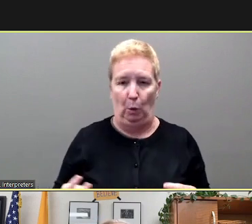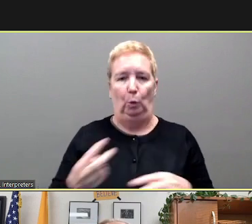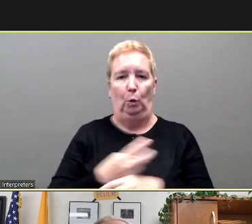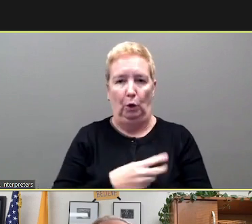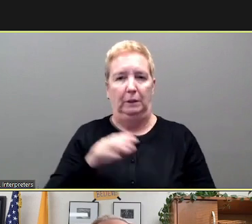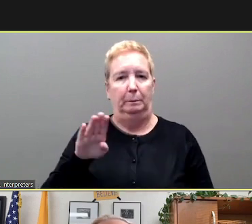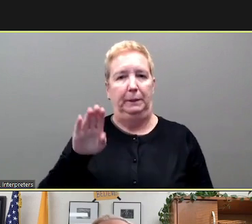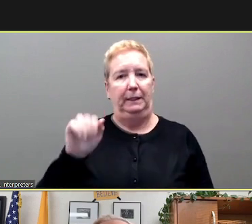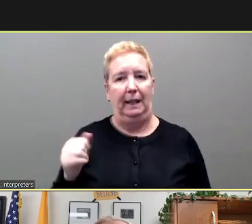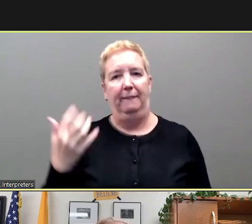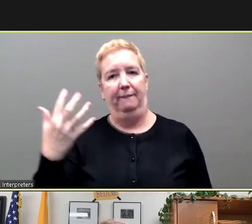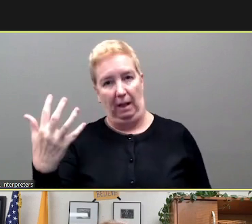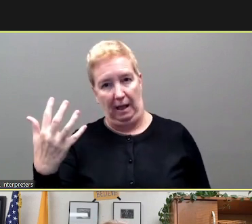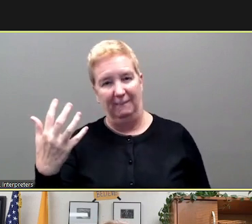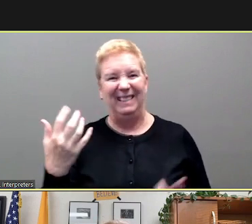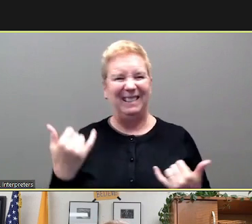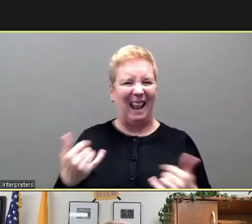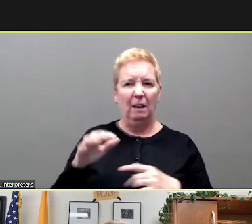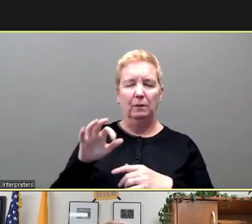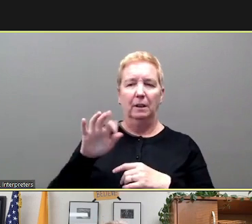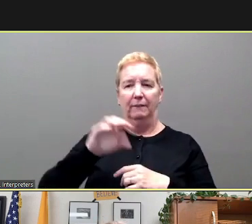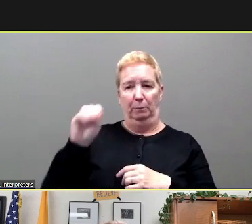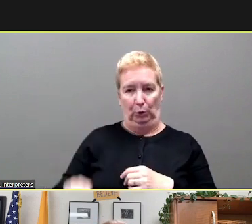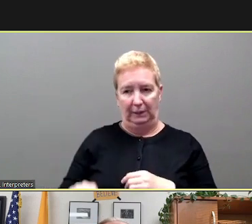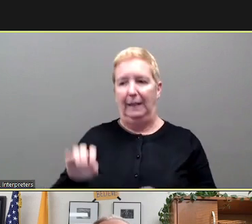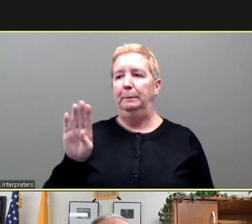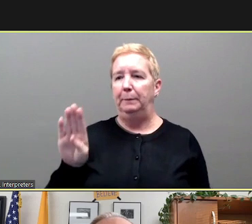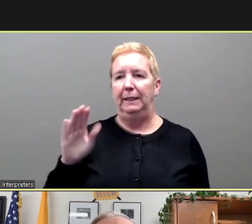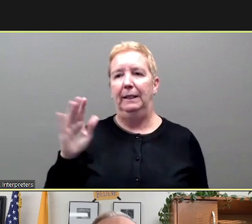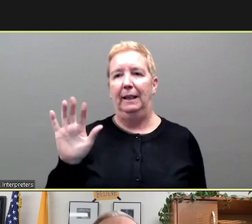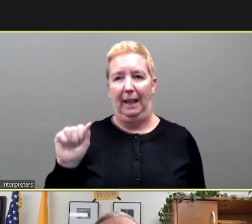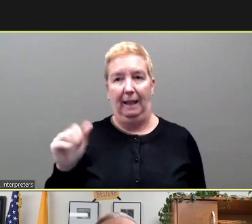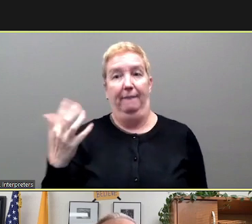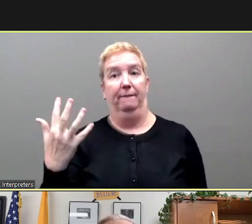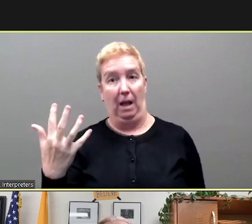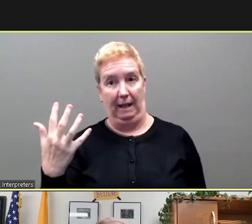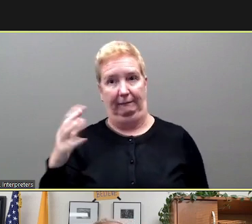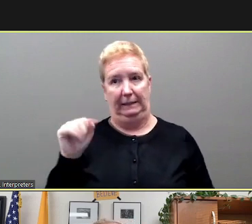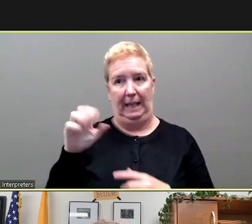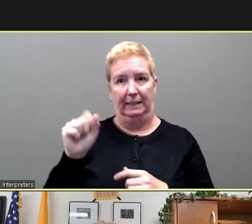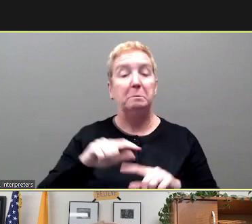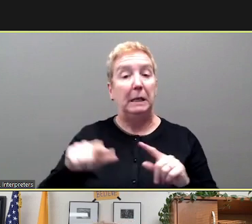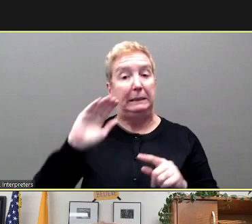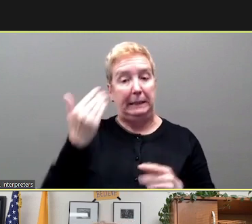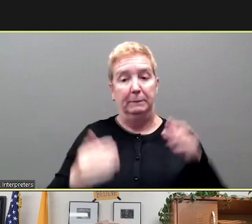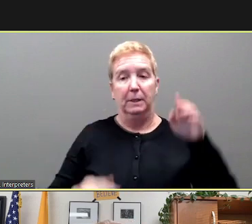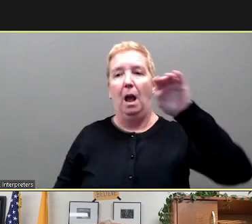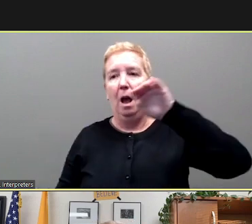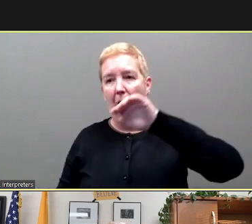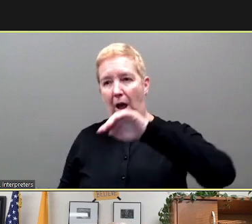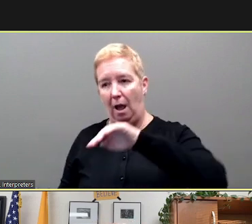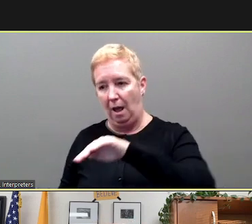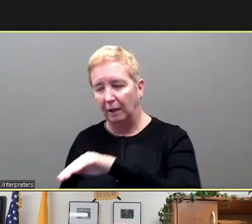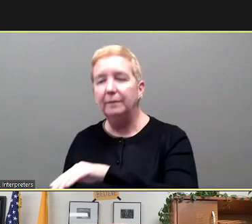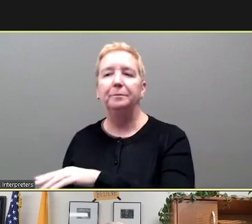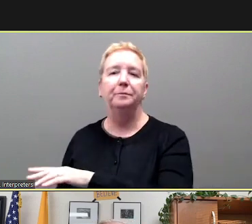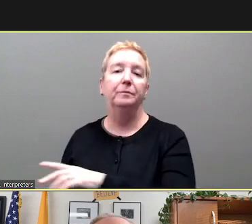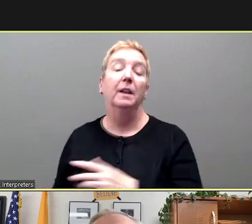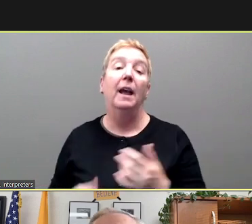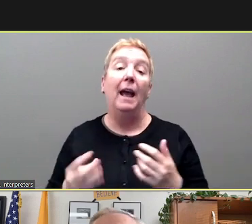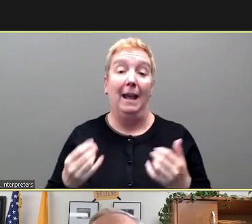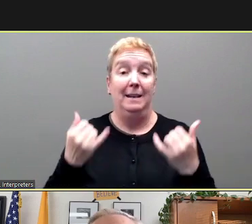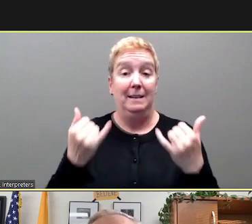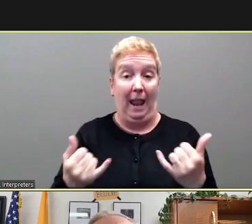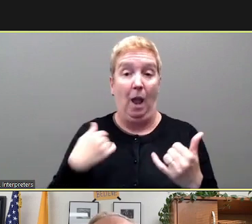about 90% of cases being BA5. We're also, as you all know, much more reliant and connected